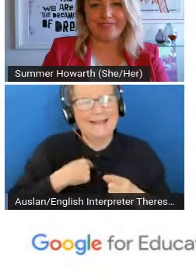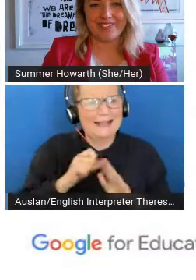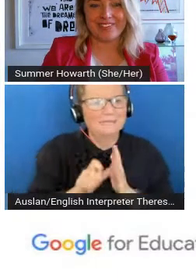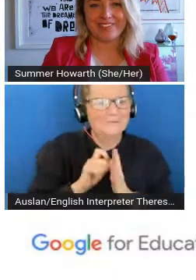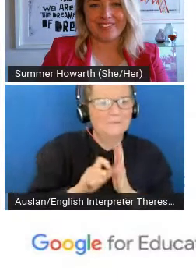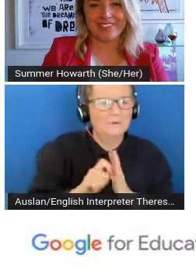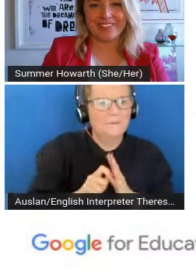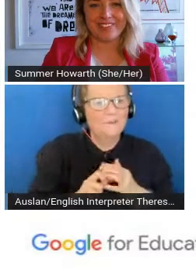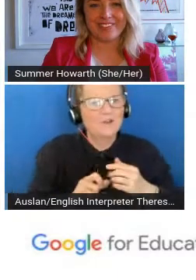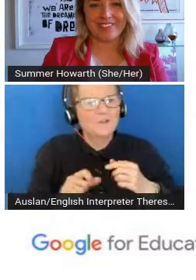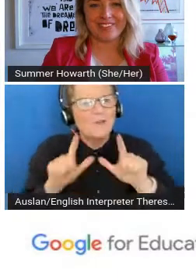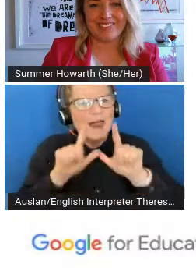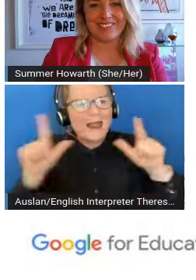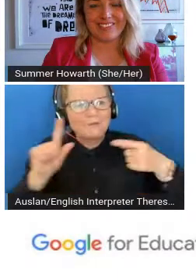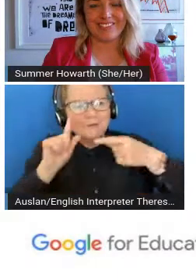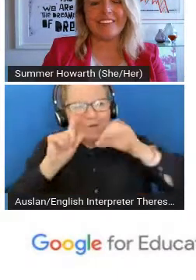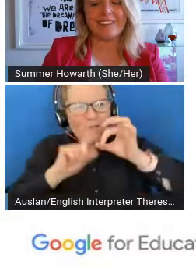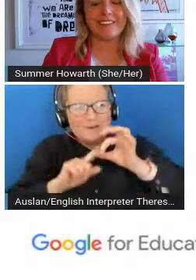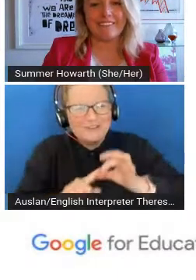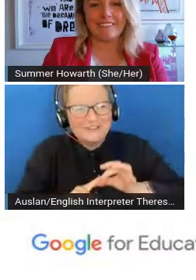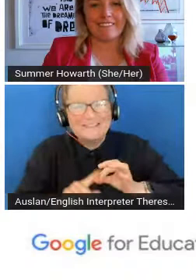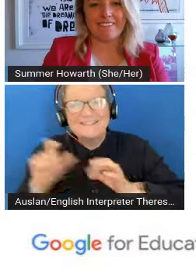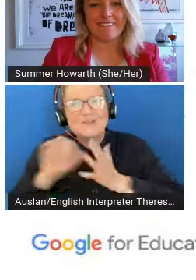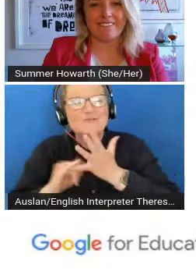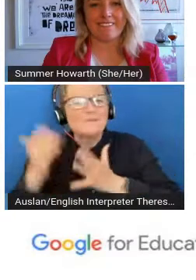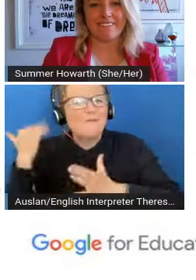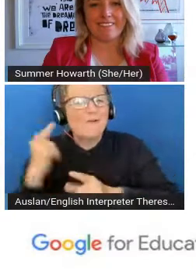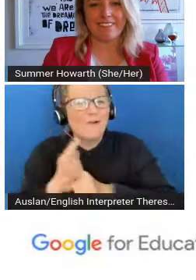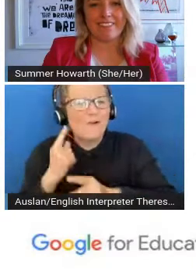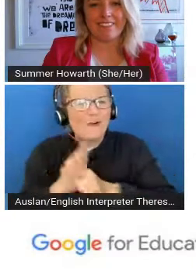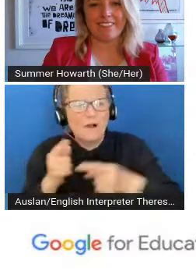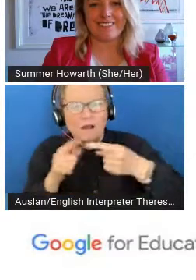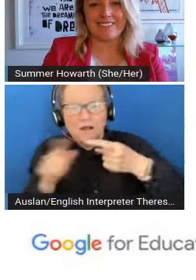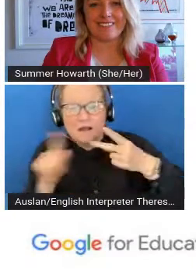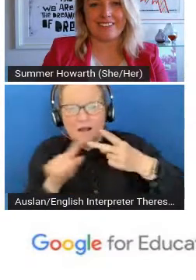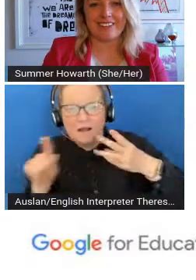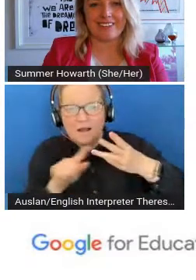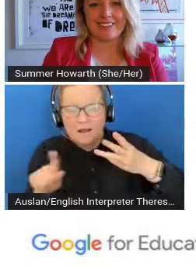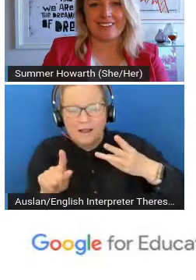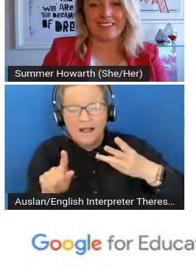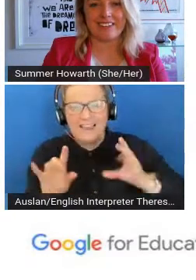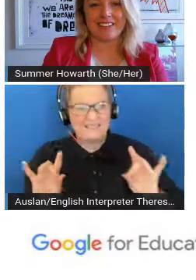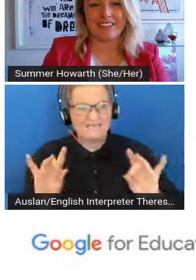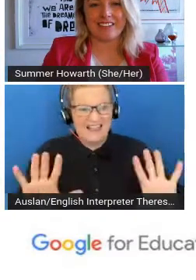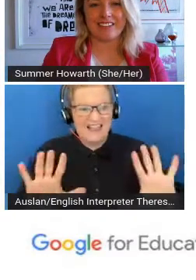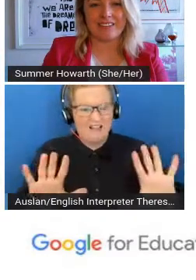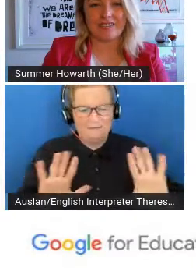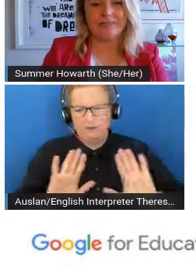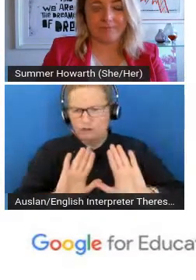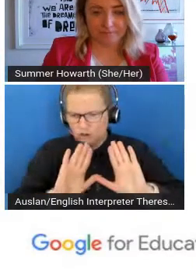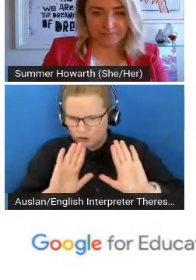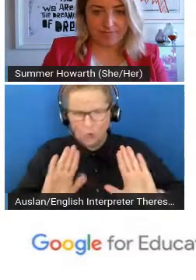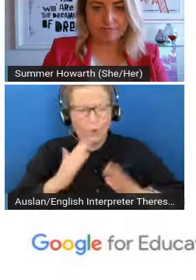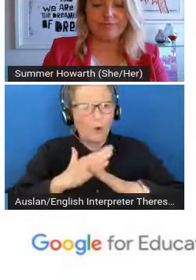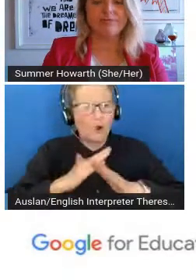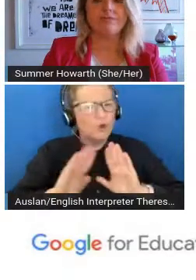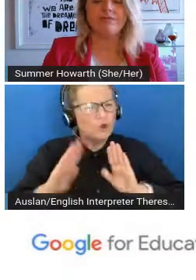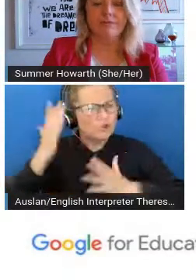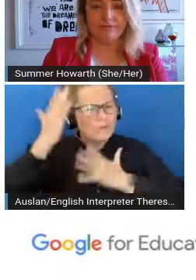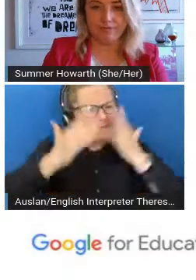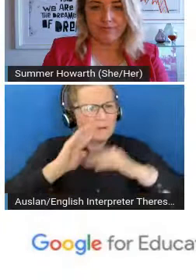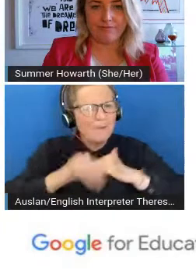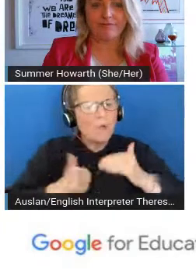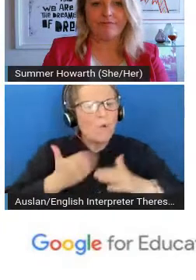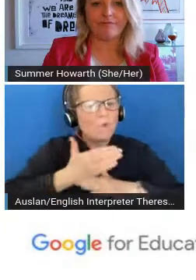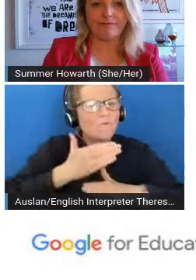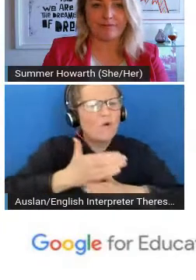think Chris was talking about that before. Just being able to get kids to really think, to reflect on their own performance was